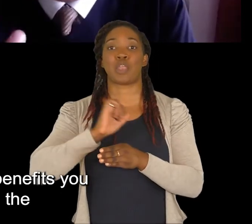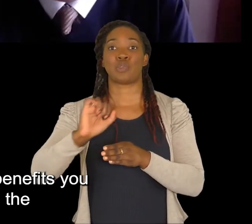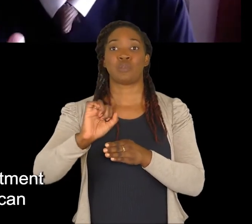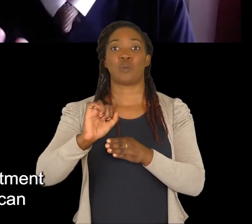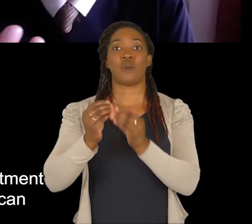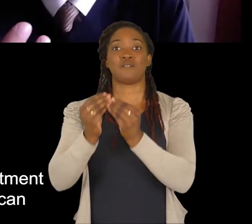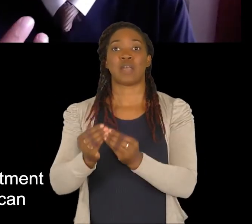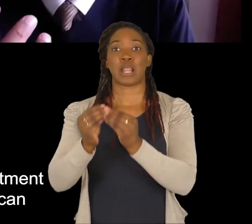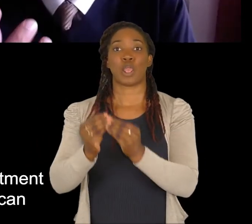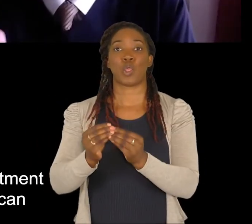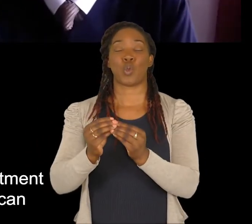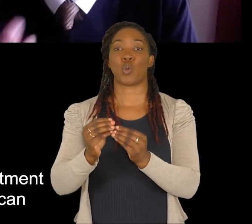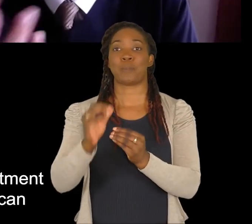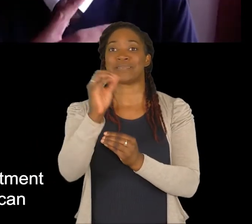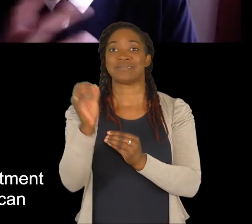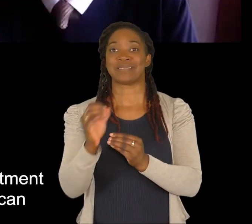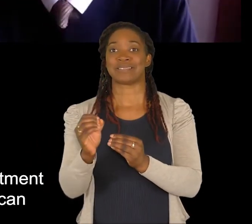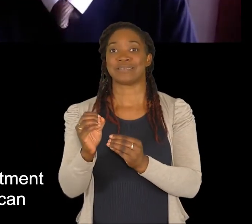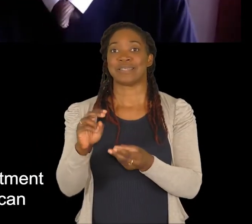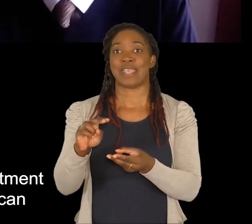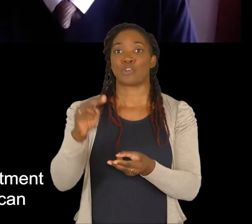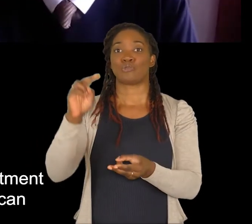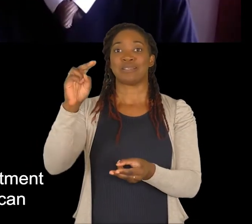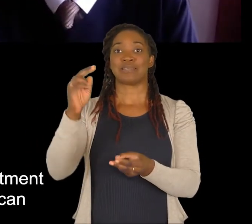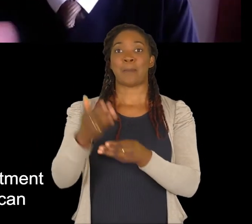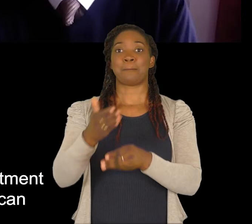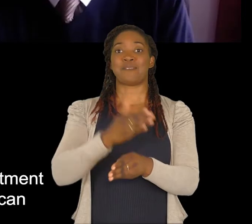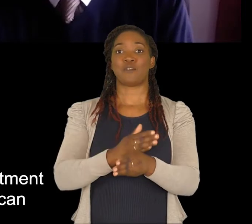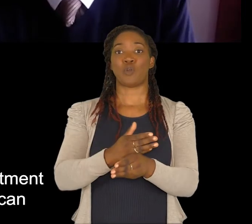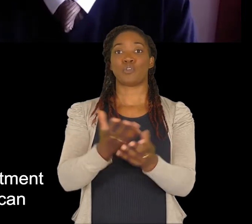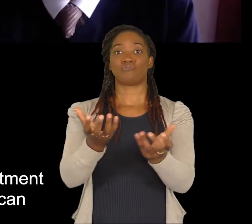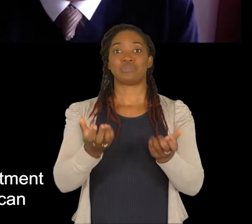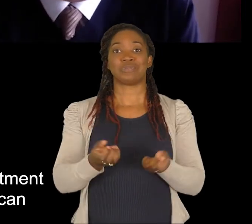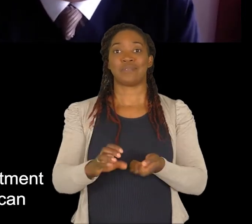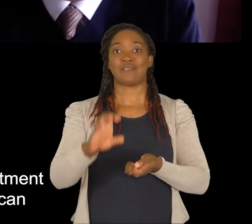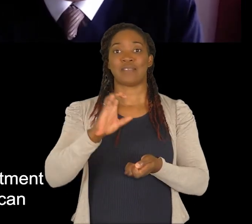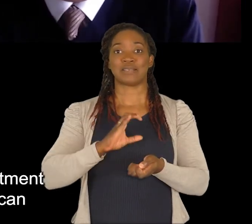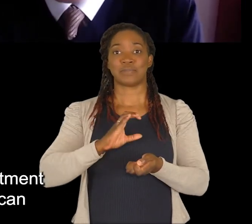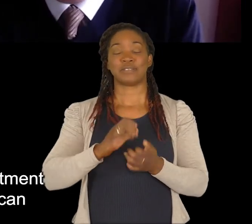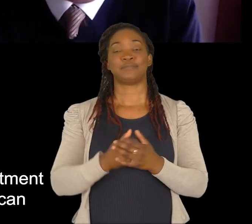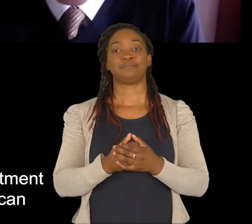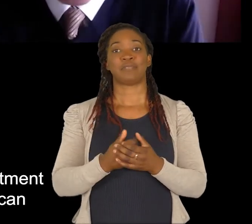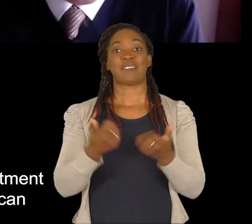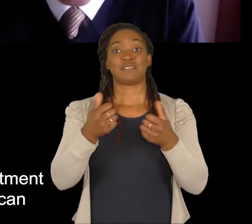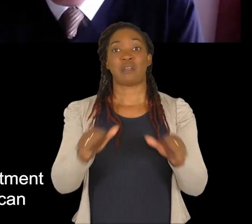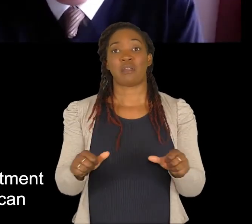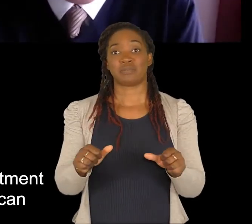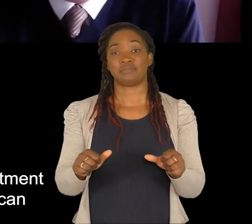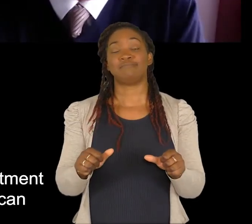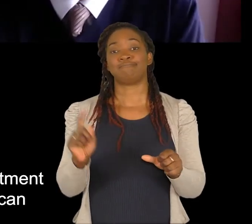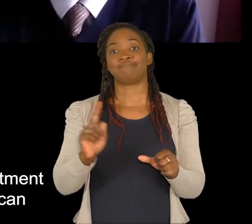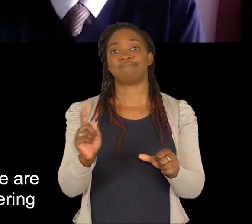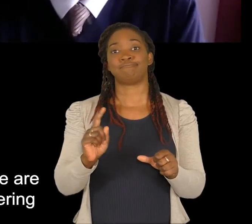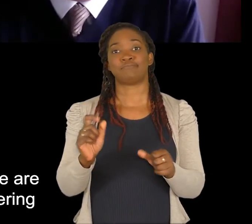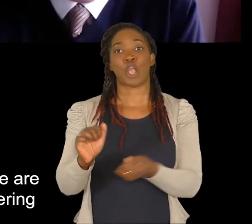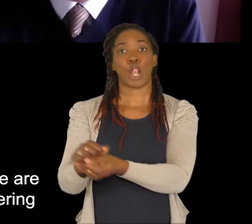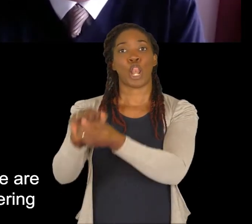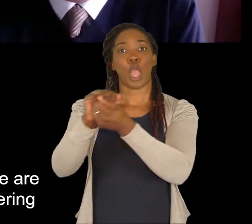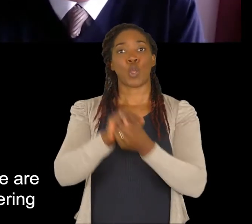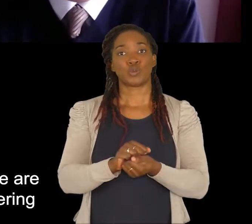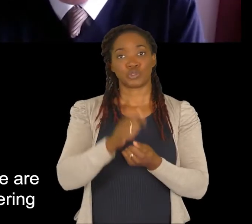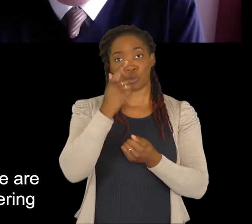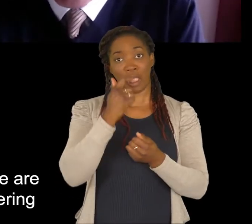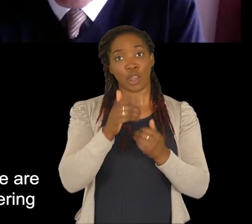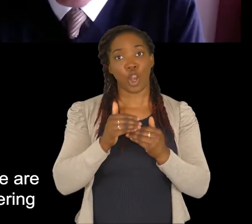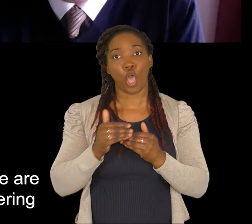you will increase the value of your business before you get investment in. And finally, Rosa, I would say loans. You can get longer